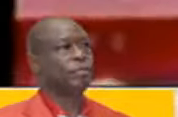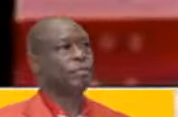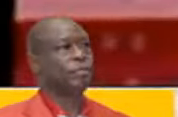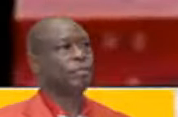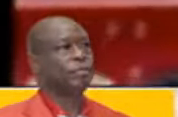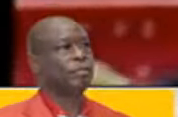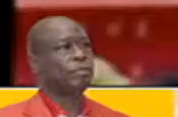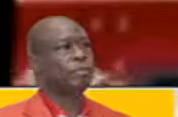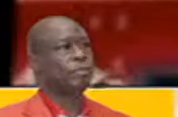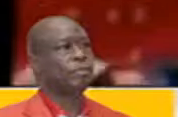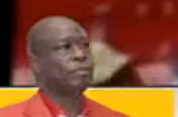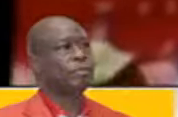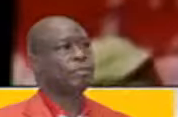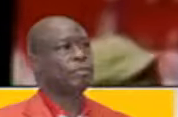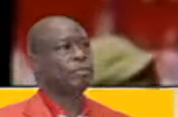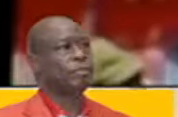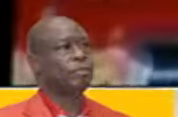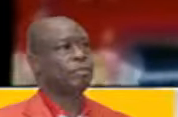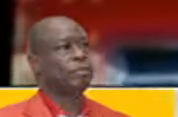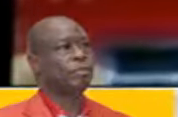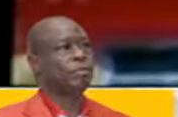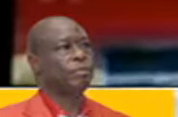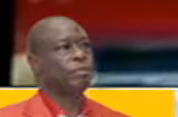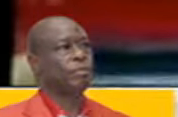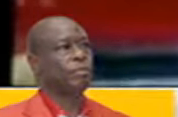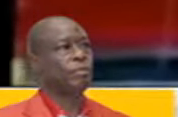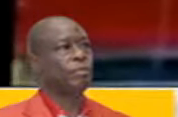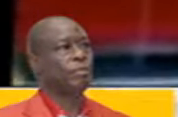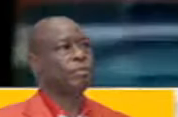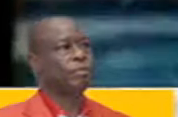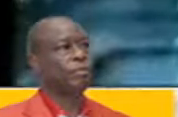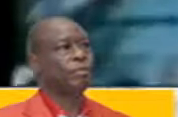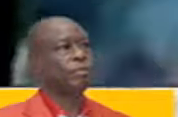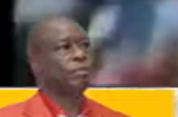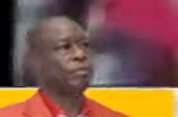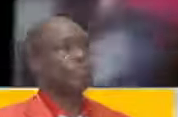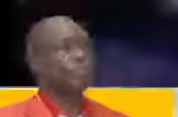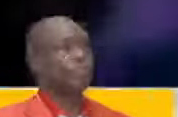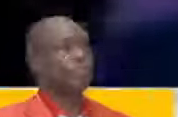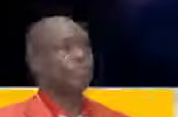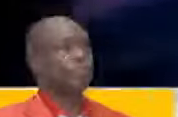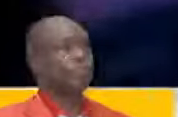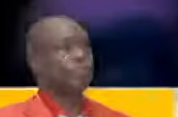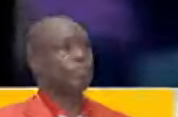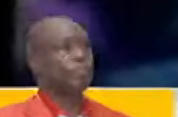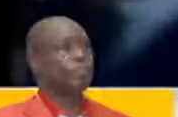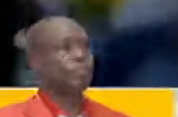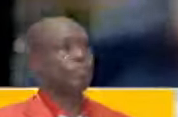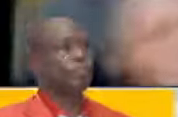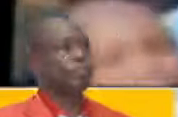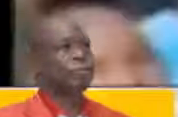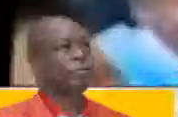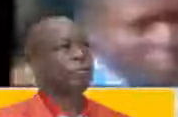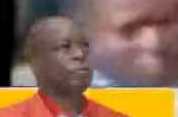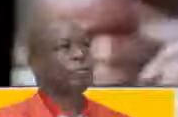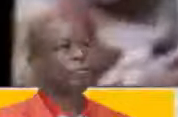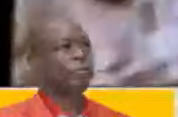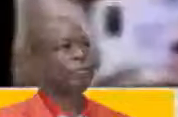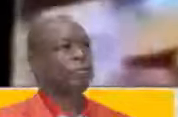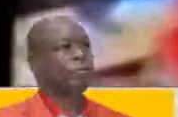In the same style and fashion, he returned to Marikiti, heightening the standoff with Sakaja over traders'